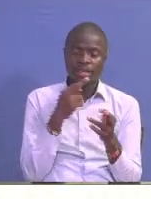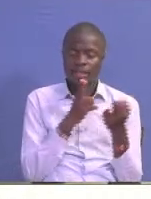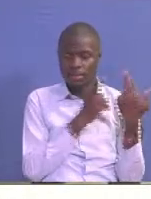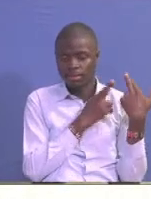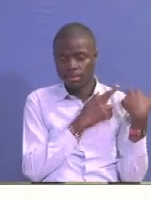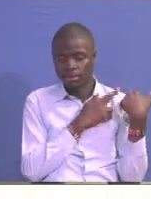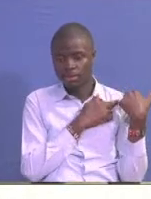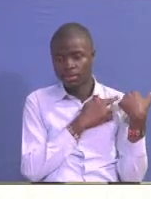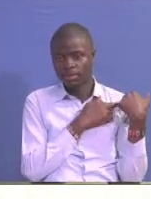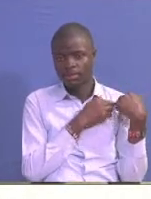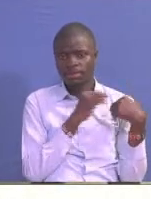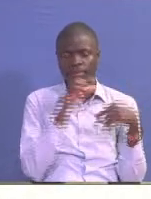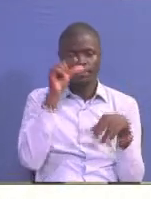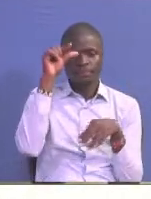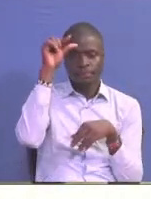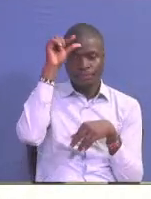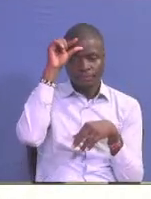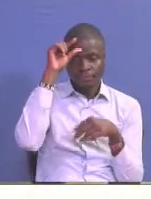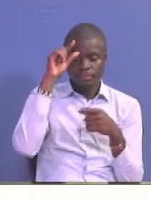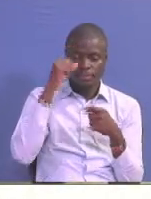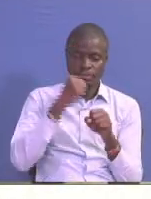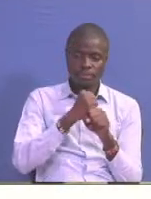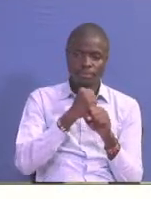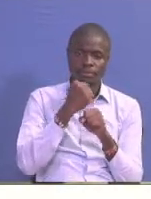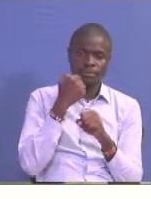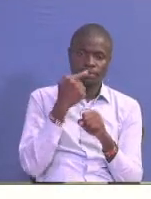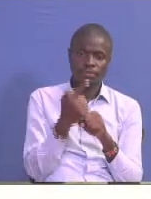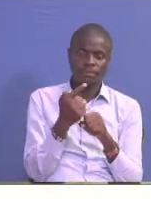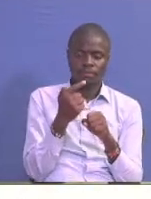of government to make sure that